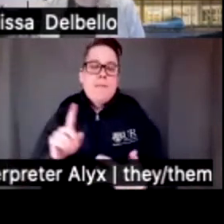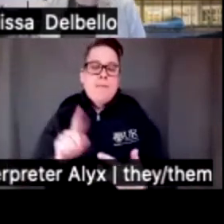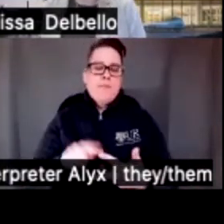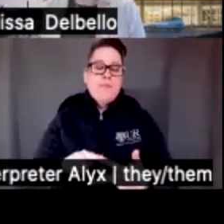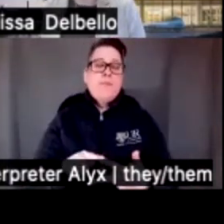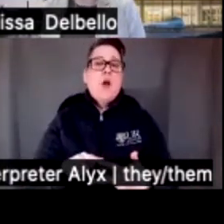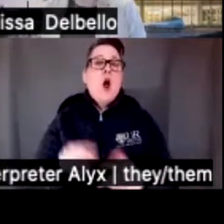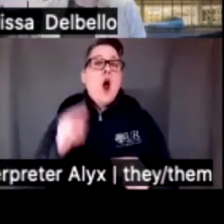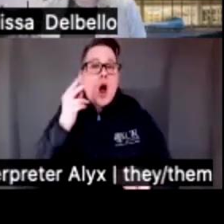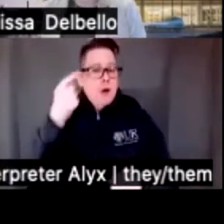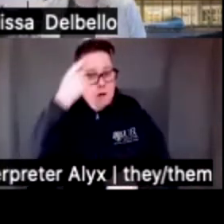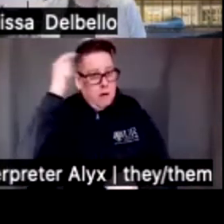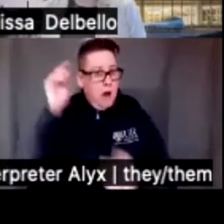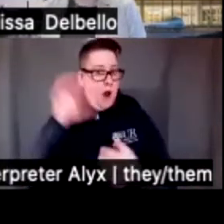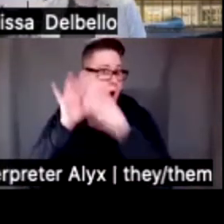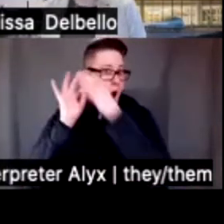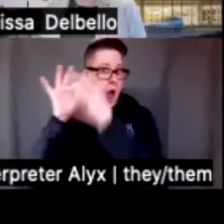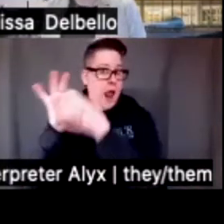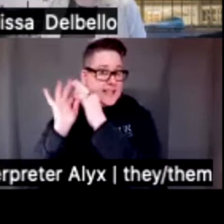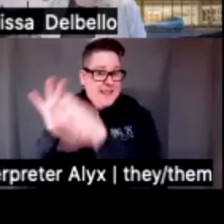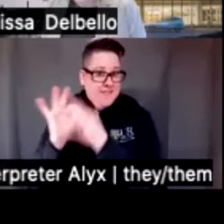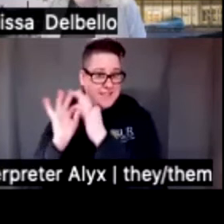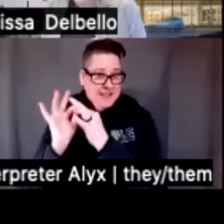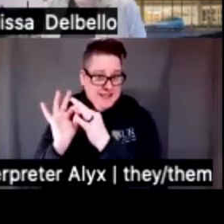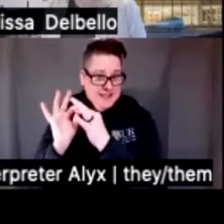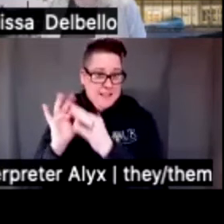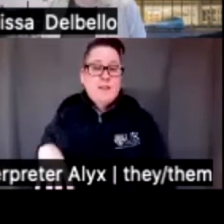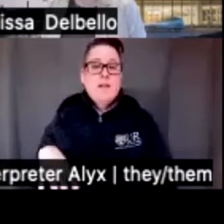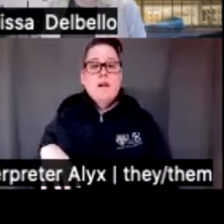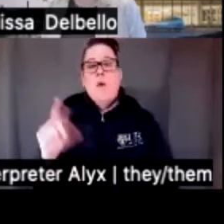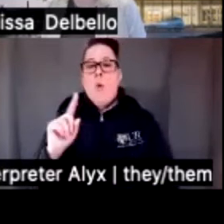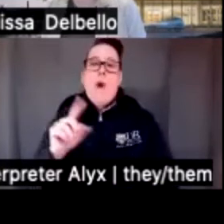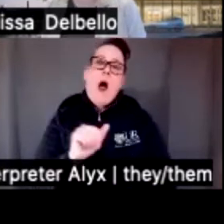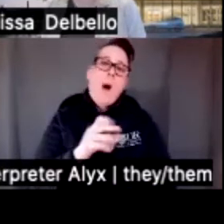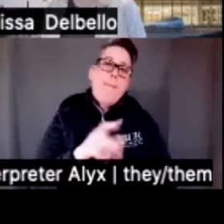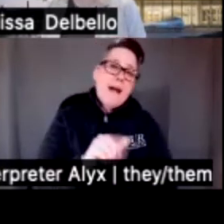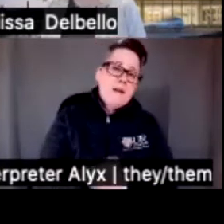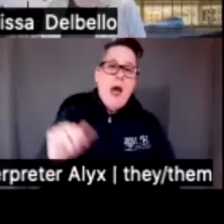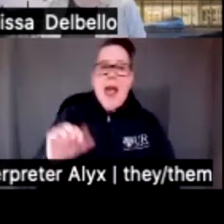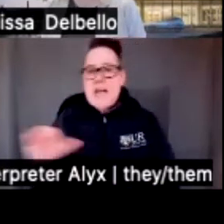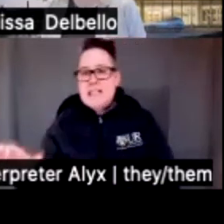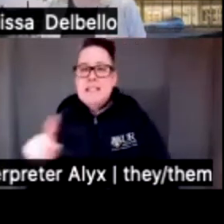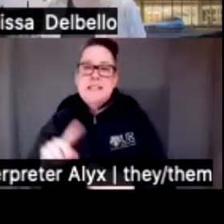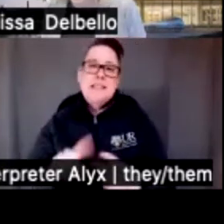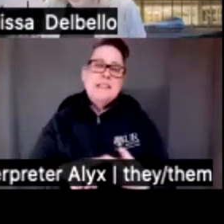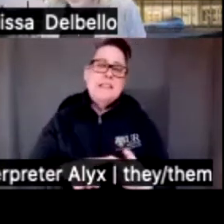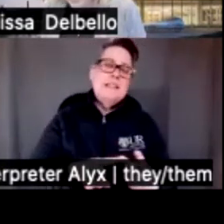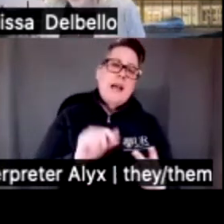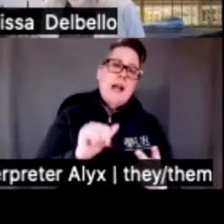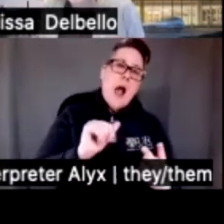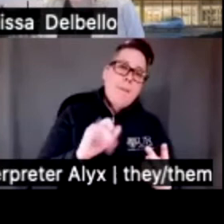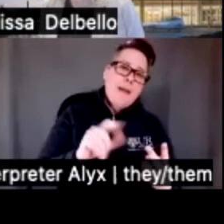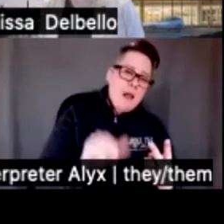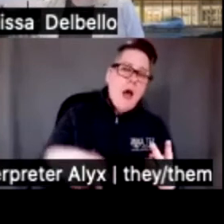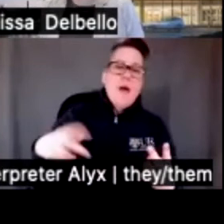connectivity between the amygdala and the anterior cingulate, or the amygdala and the ventrolateral prefrontal